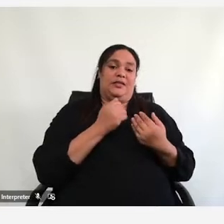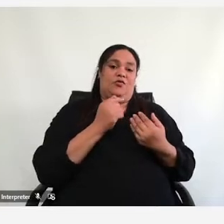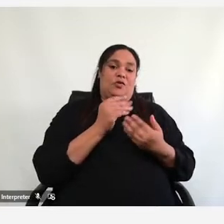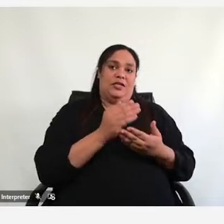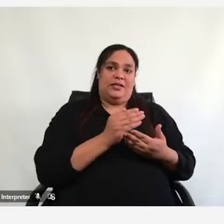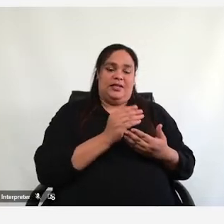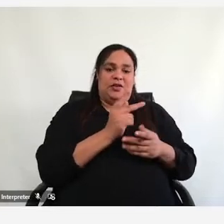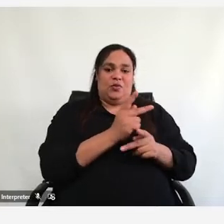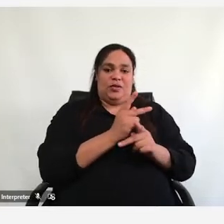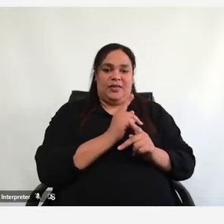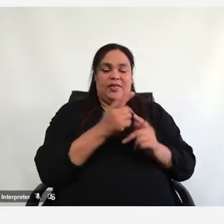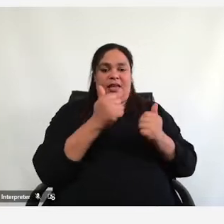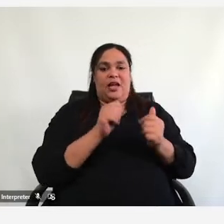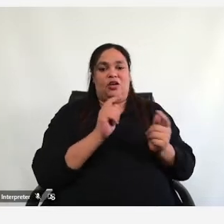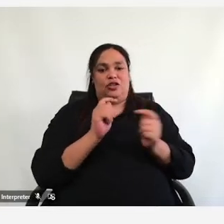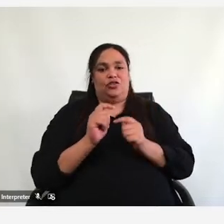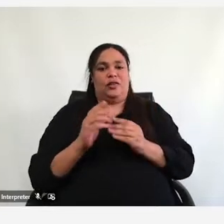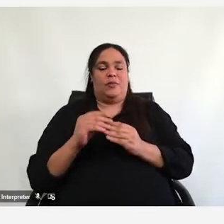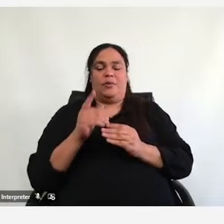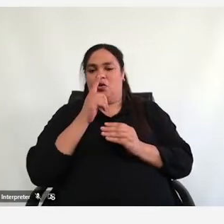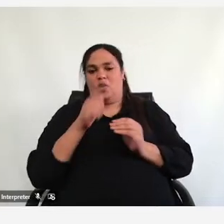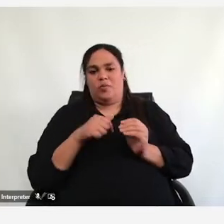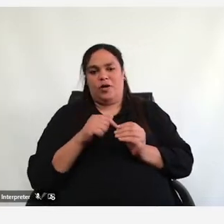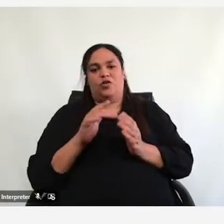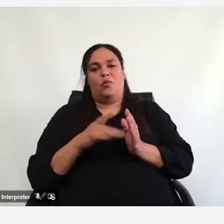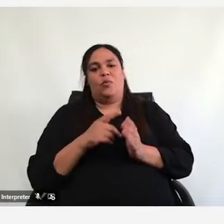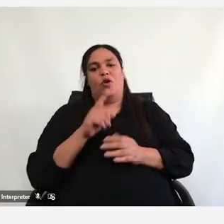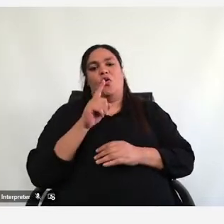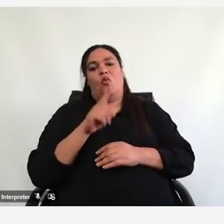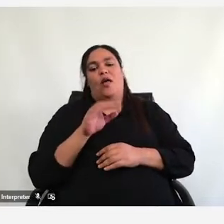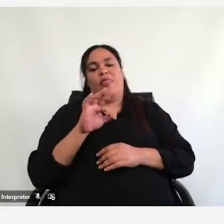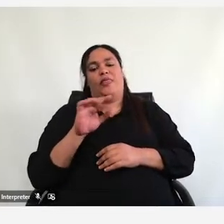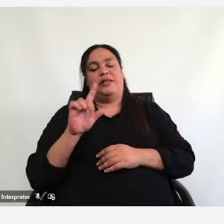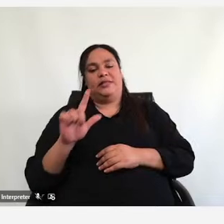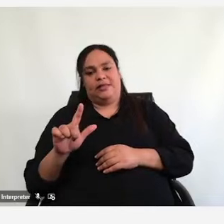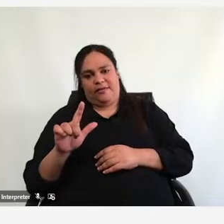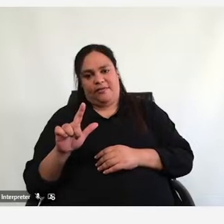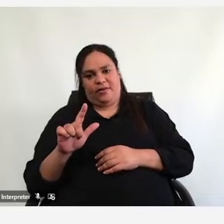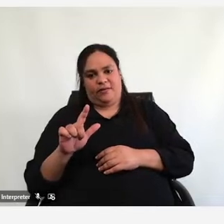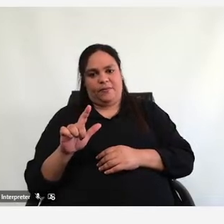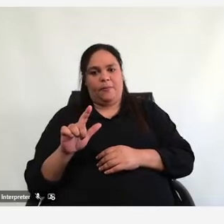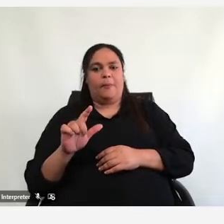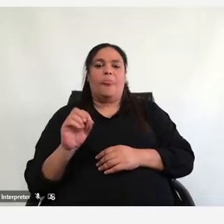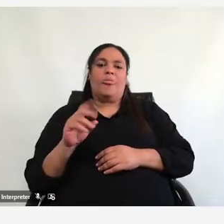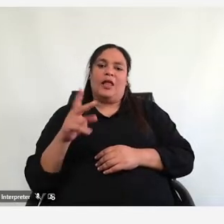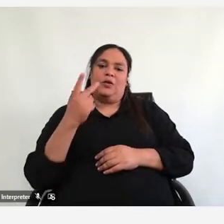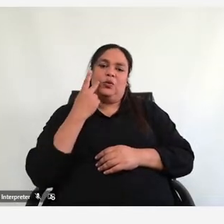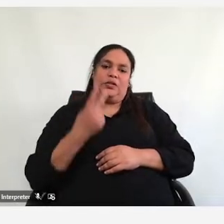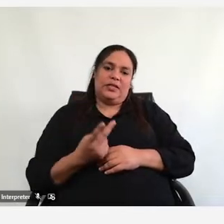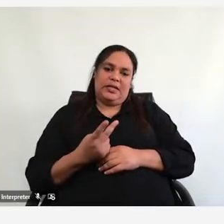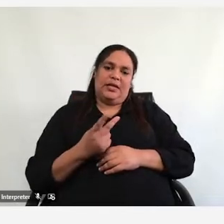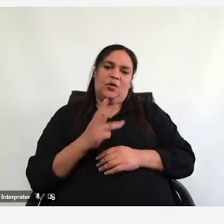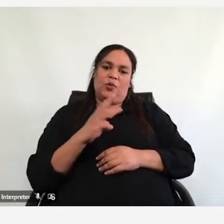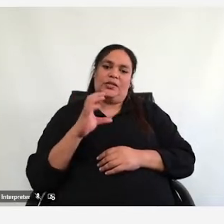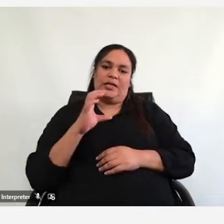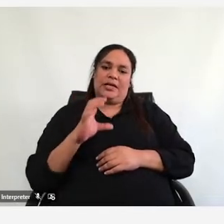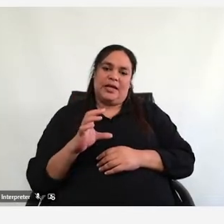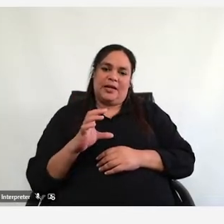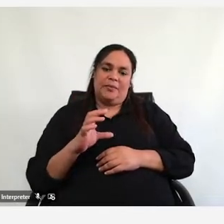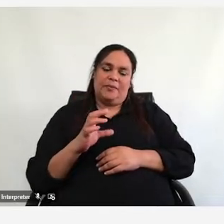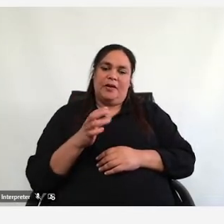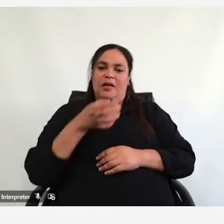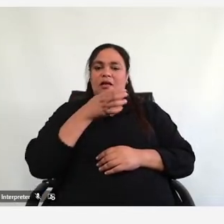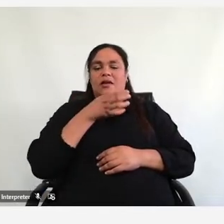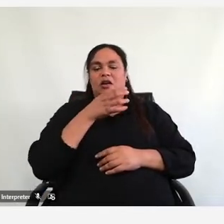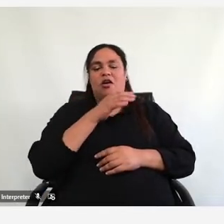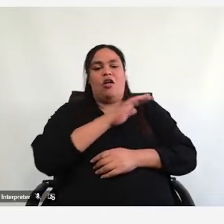is an accounting change that the member is referring to. So on page 137, so you will see that the Western Cape Liquor Authority